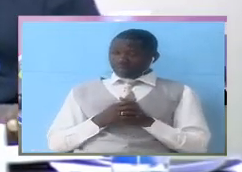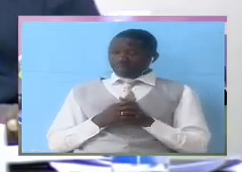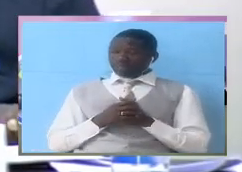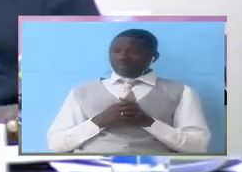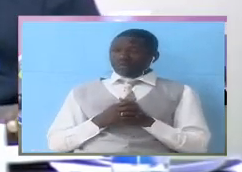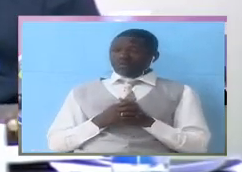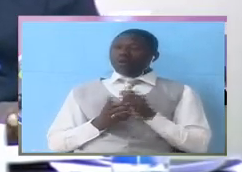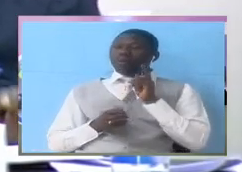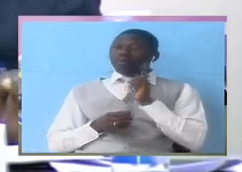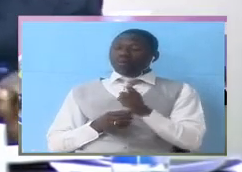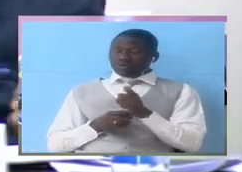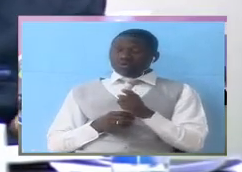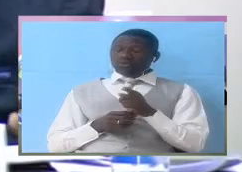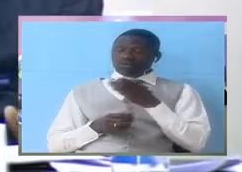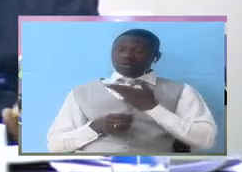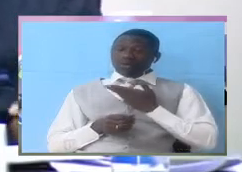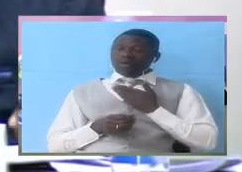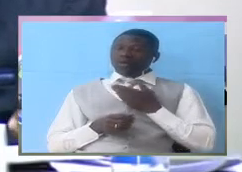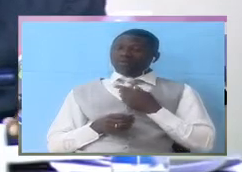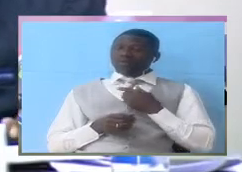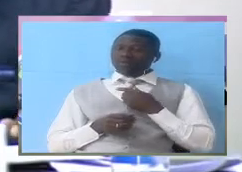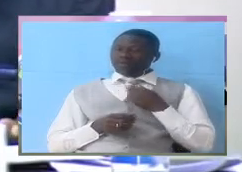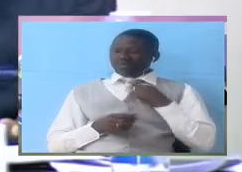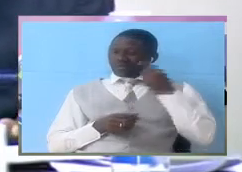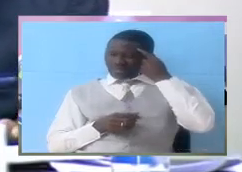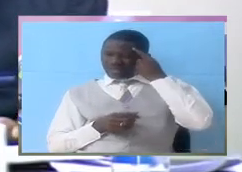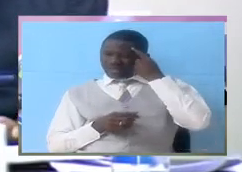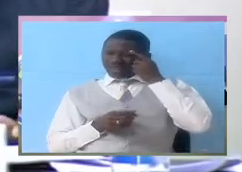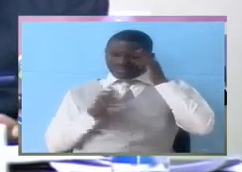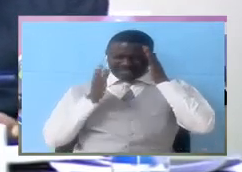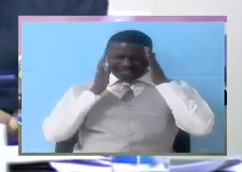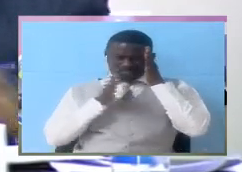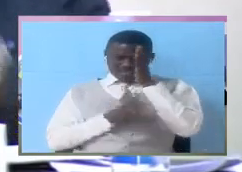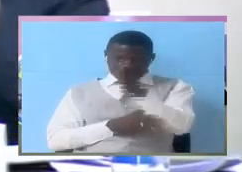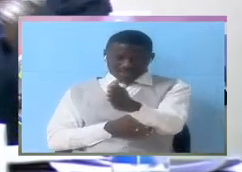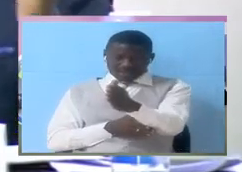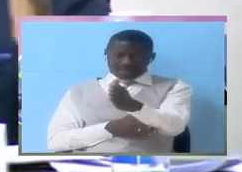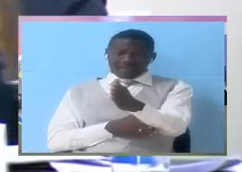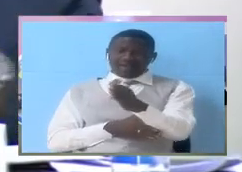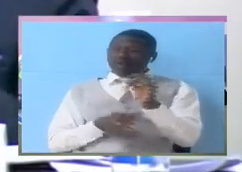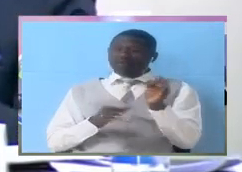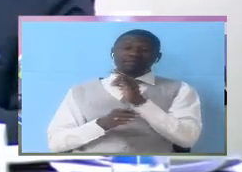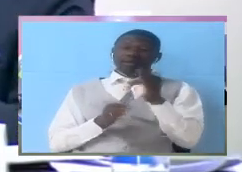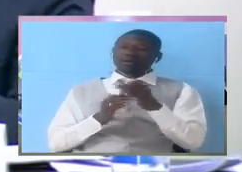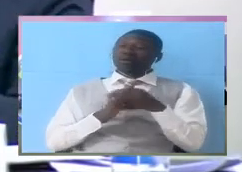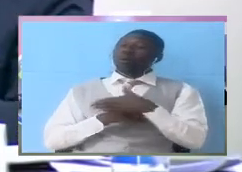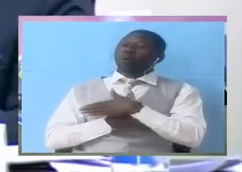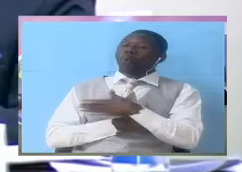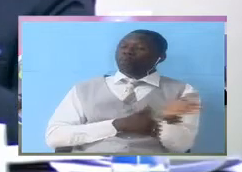But you had an overt and direct and very open